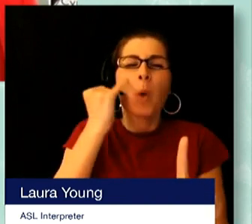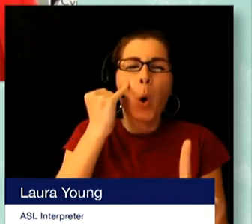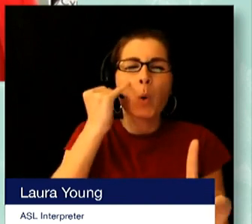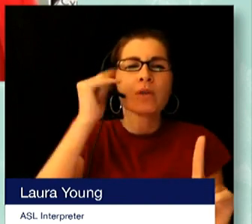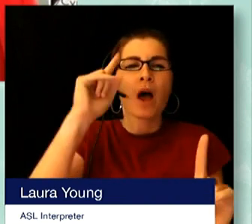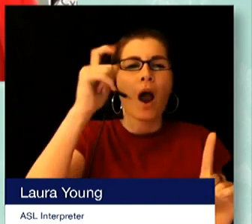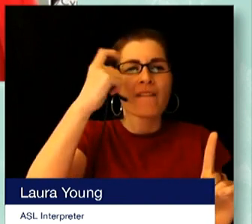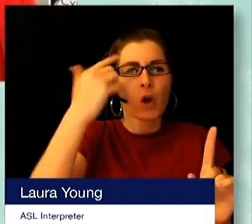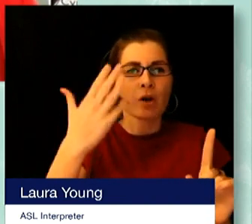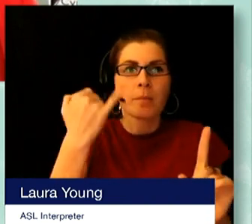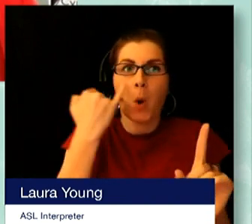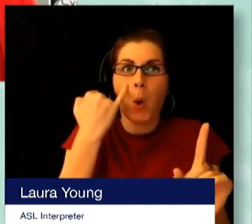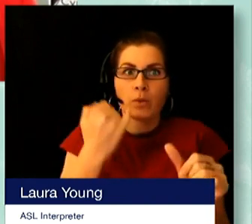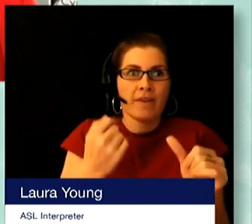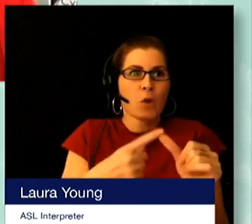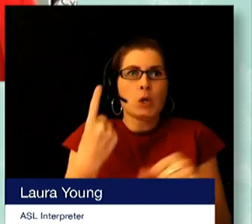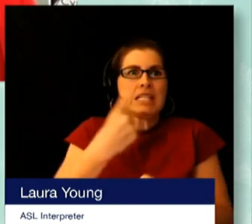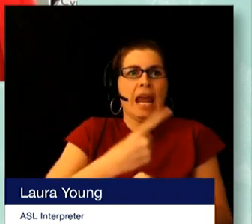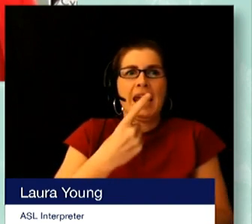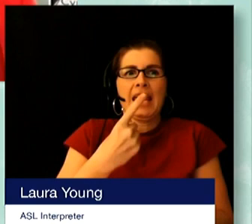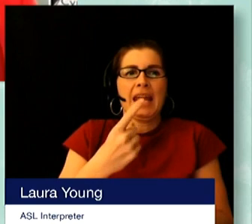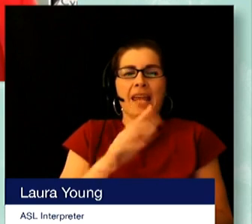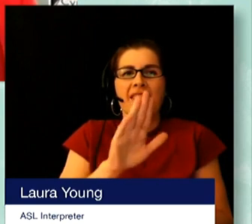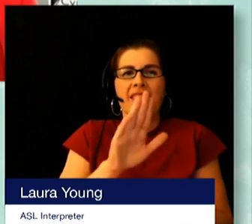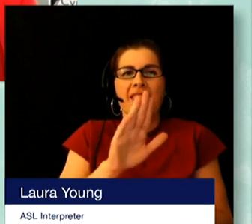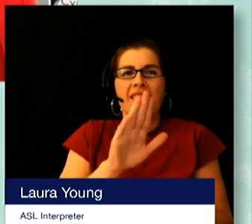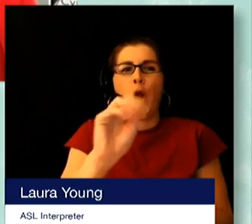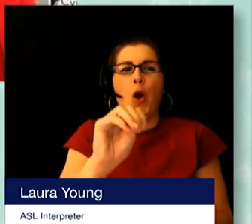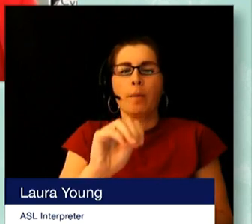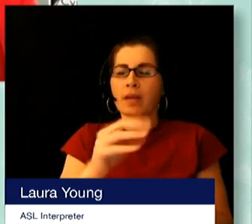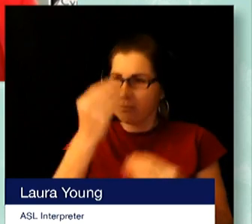100 days of their term says we're commuting thousands of sentences?